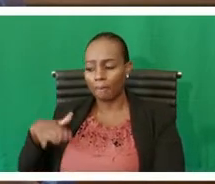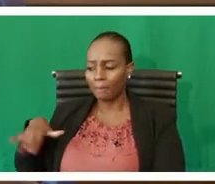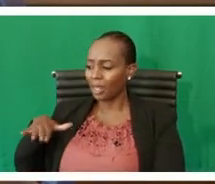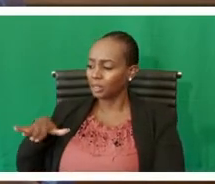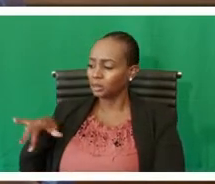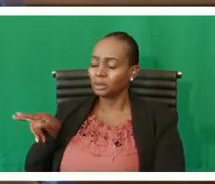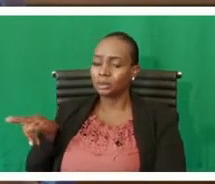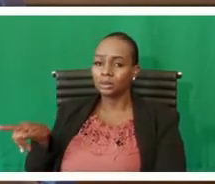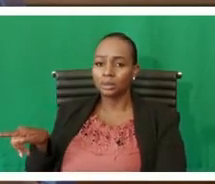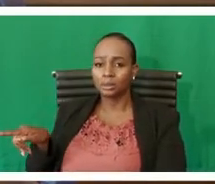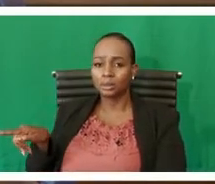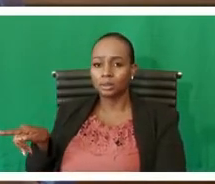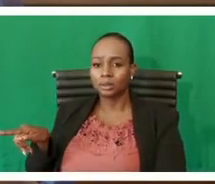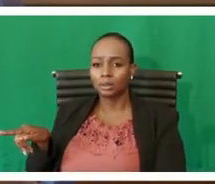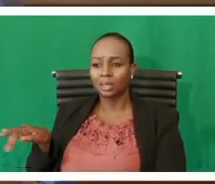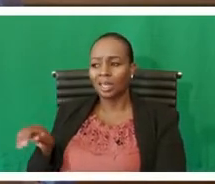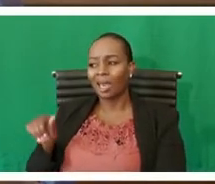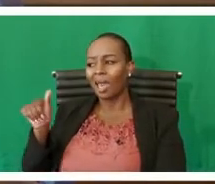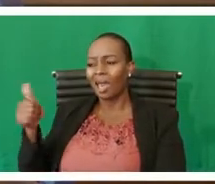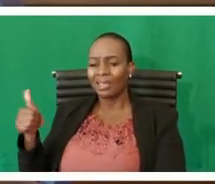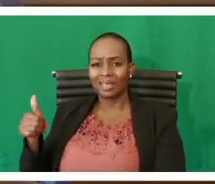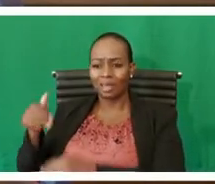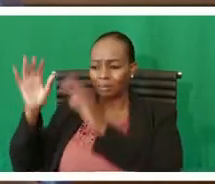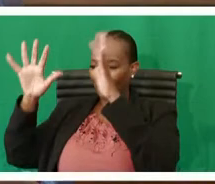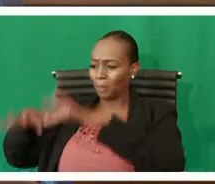honali baba mbatsetsweng ka asset.